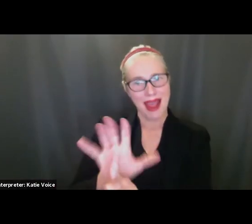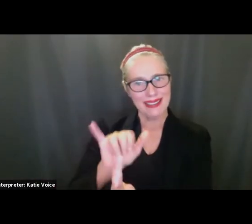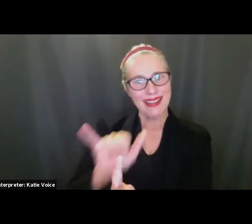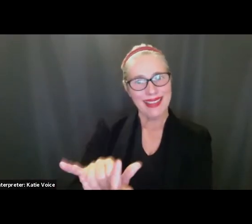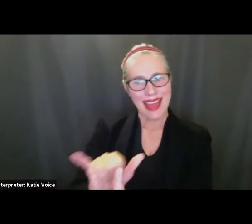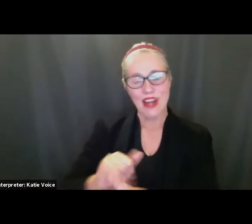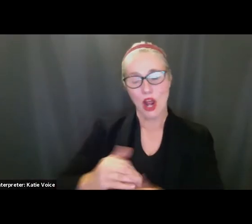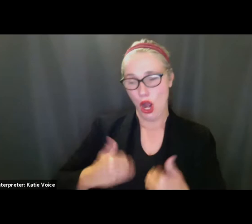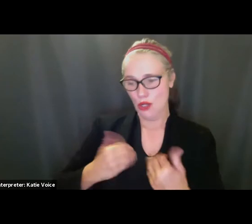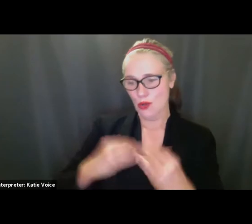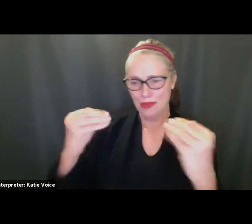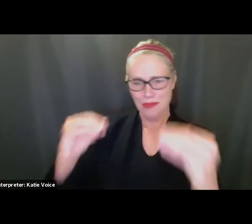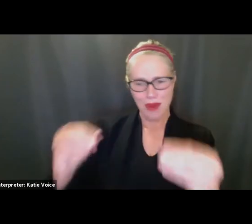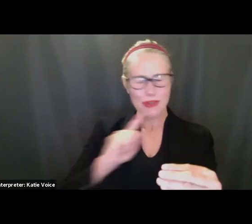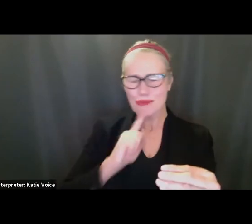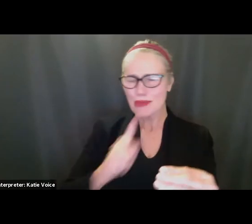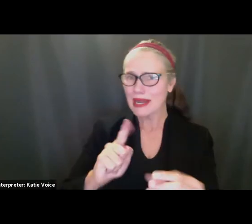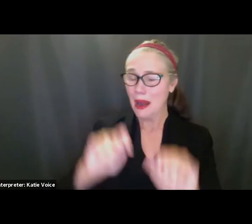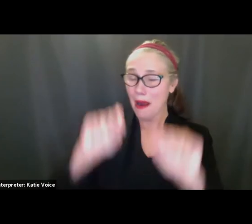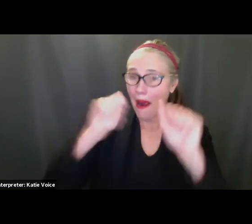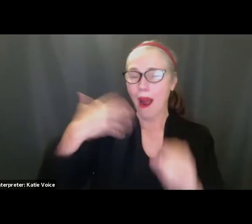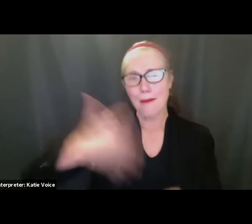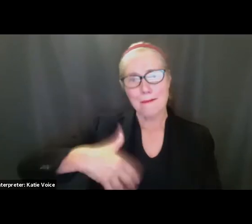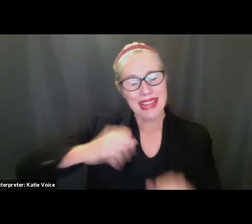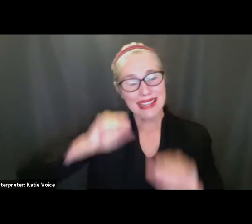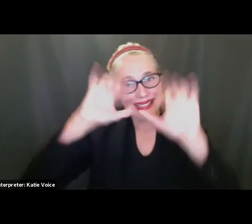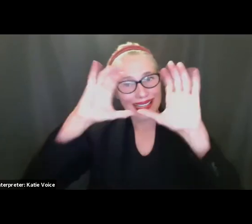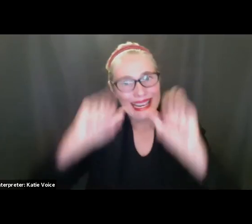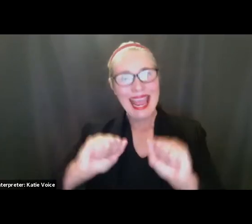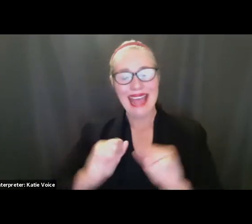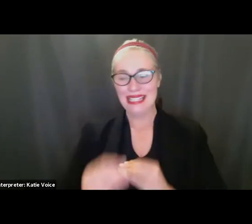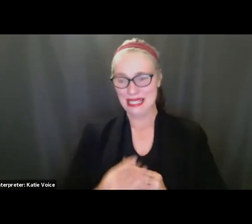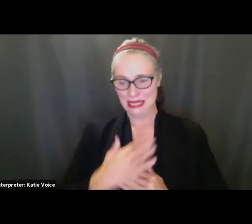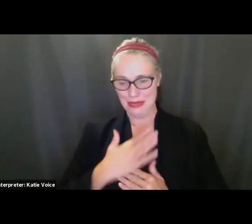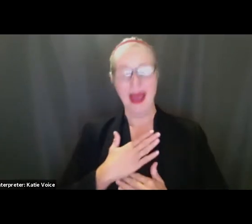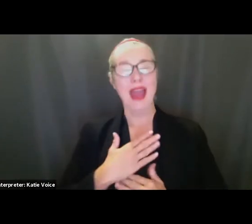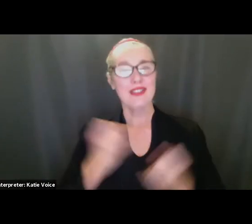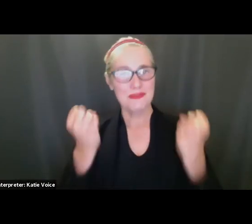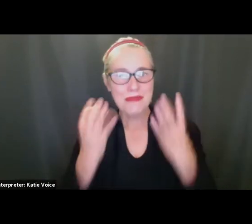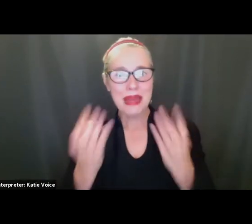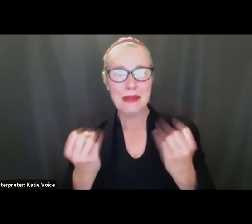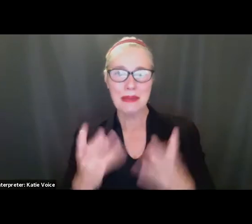unexplainable it has empowered and inspired a ton of youth all over the county